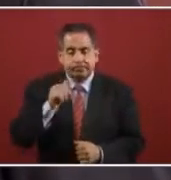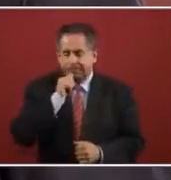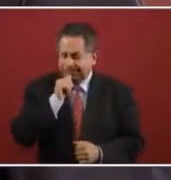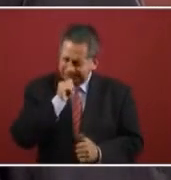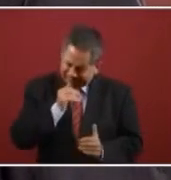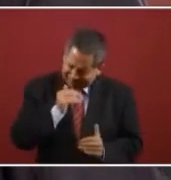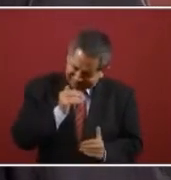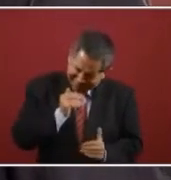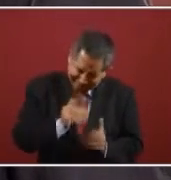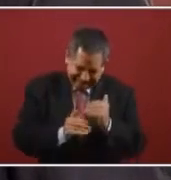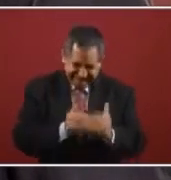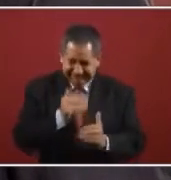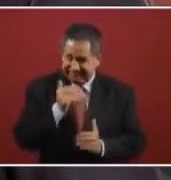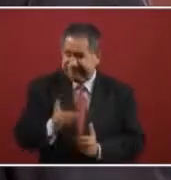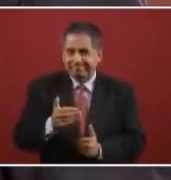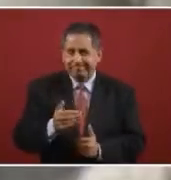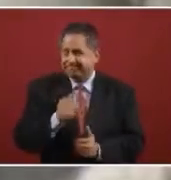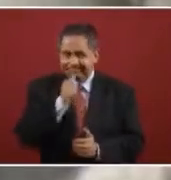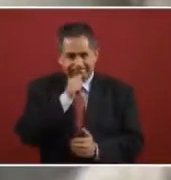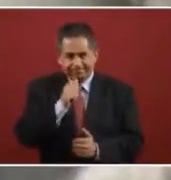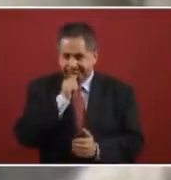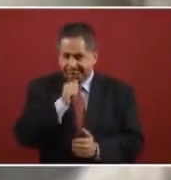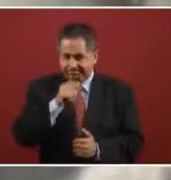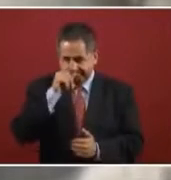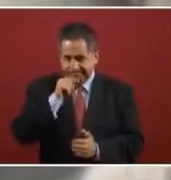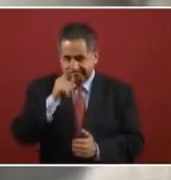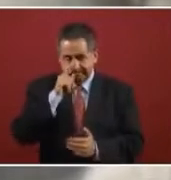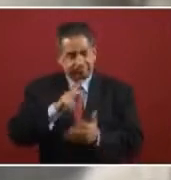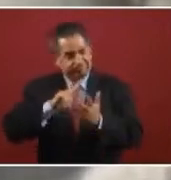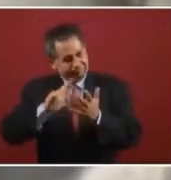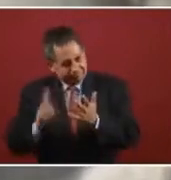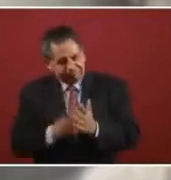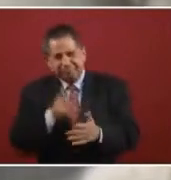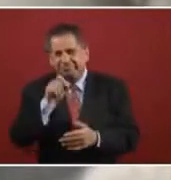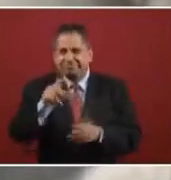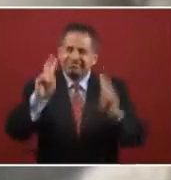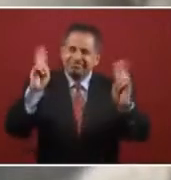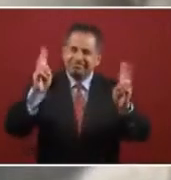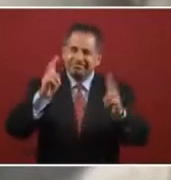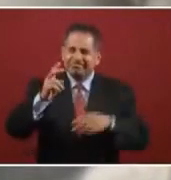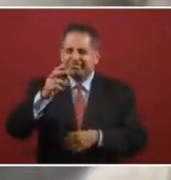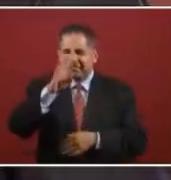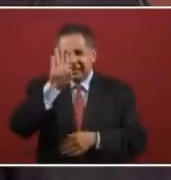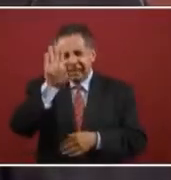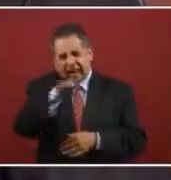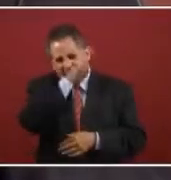But we have not advanced sufficiently because it's like that elephant